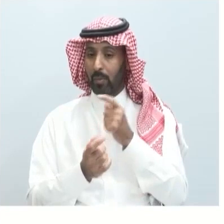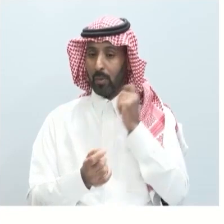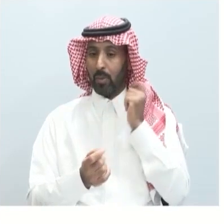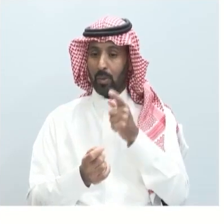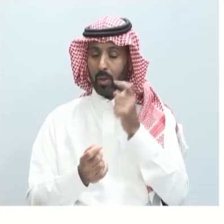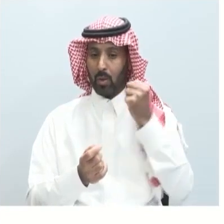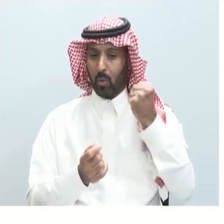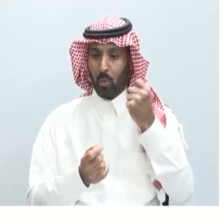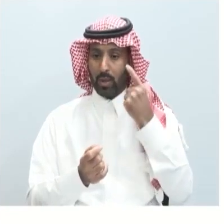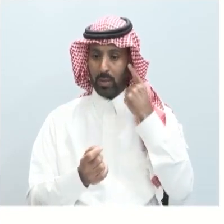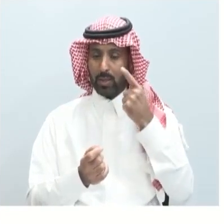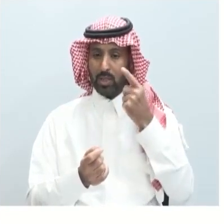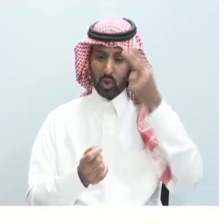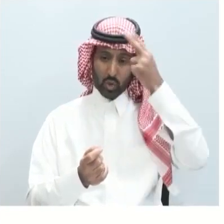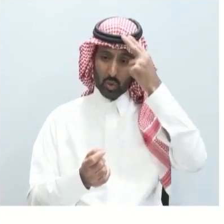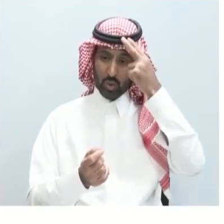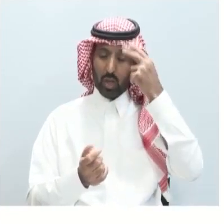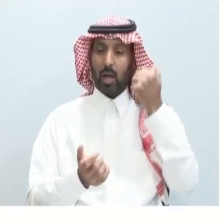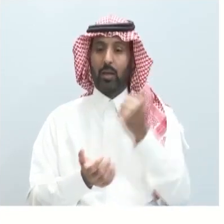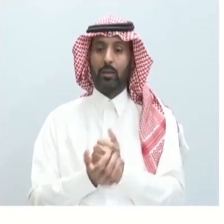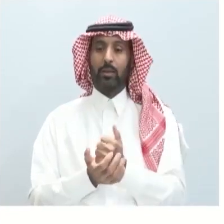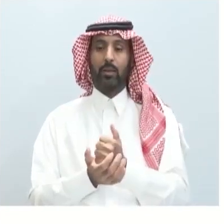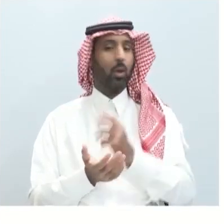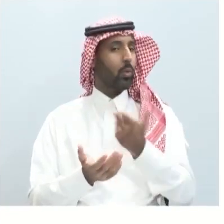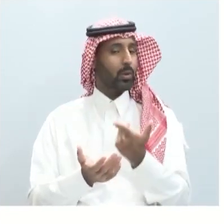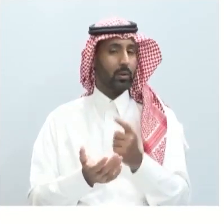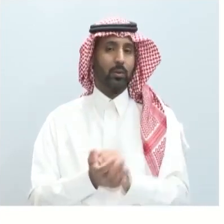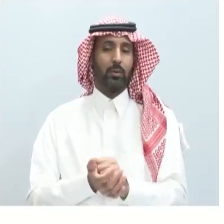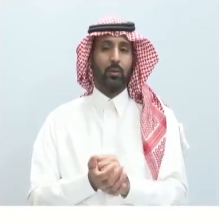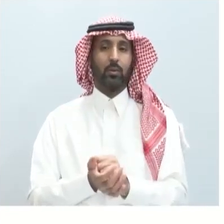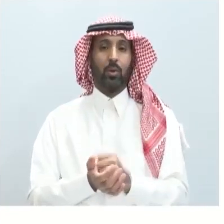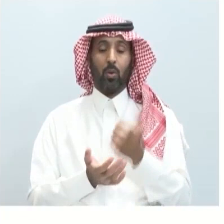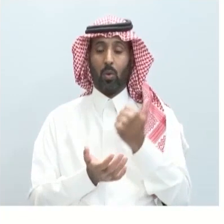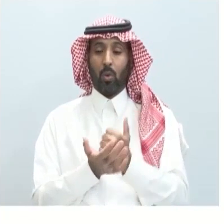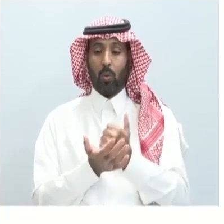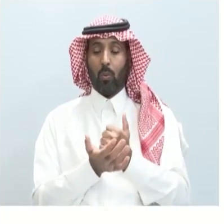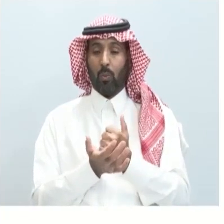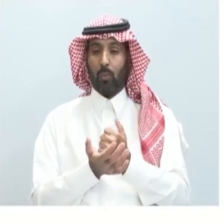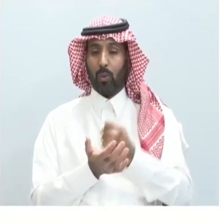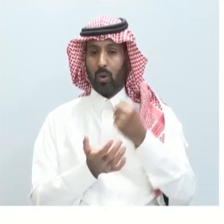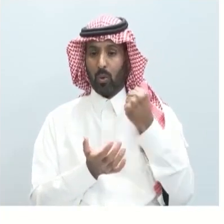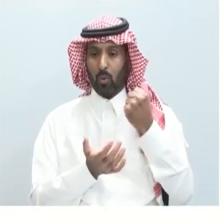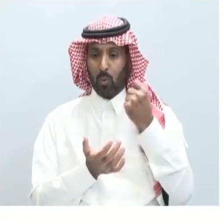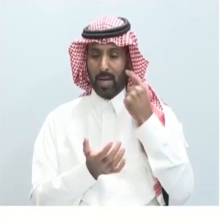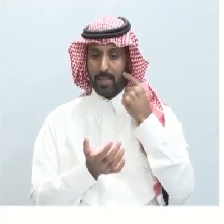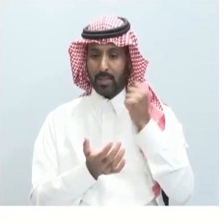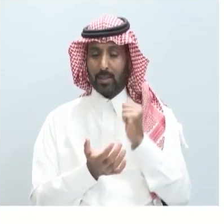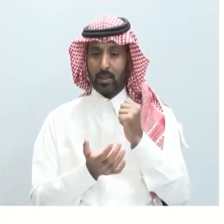main strengths of the Kingdom of Saudi Arabia? So the answer